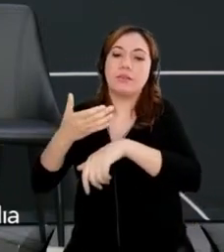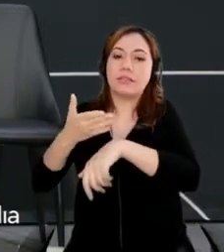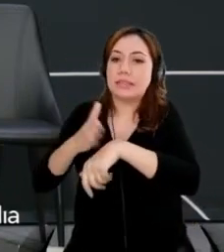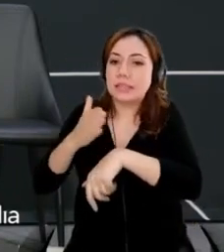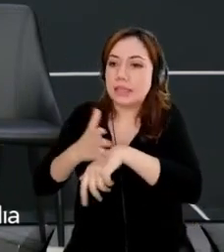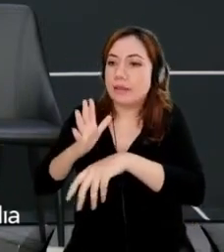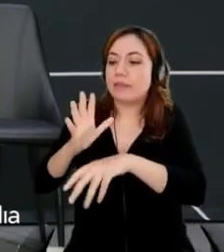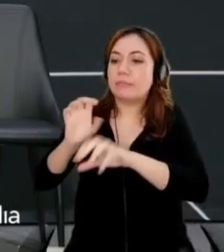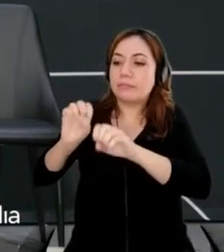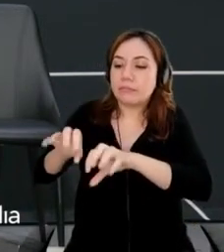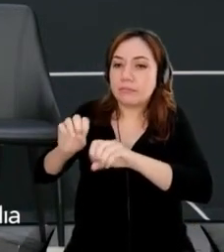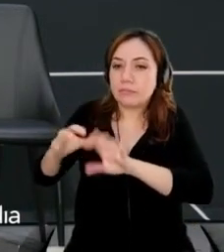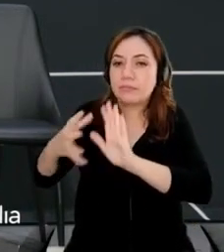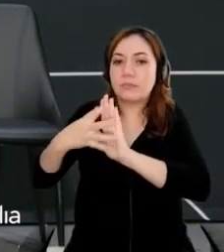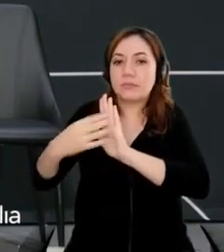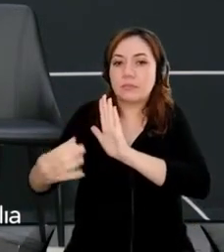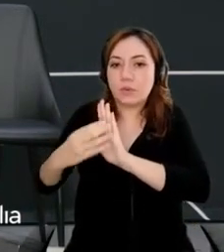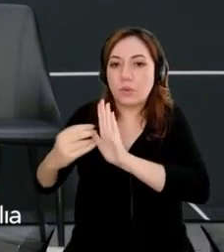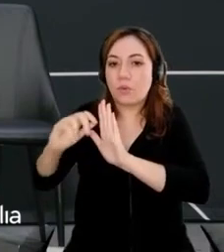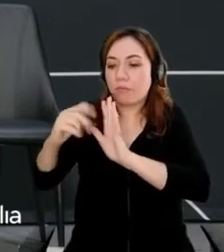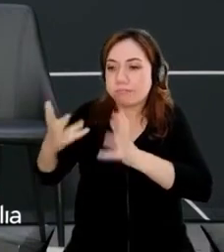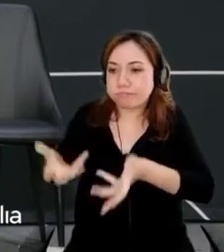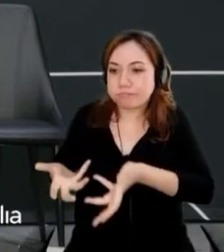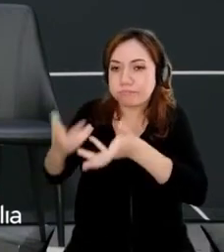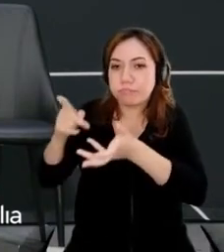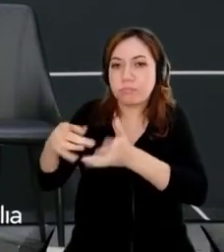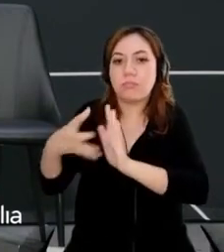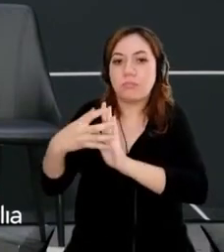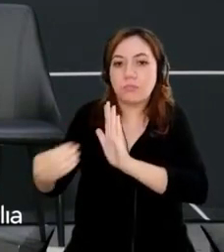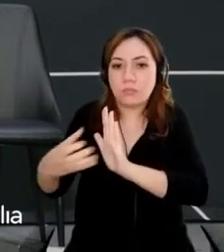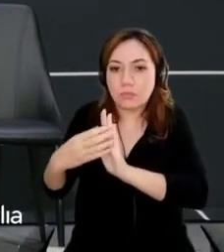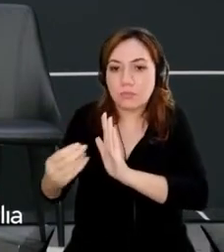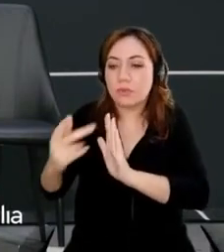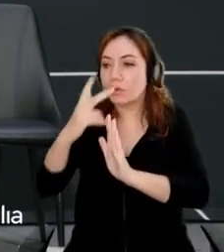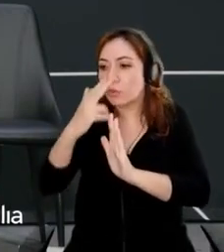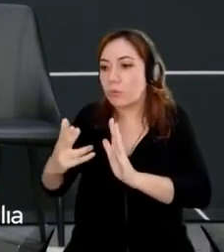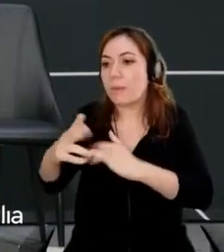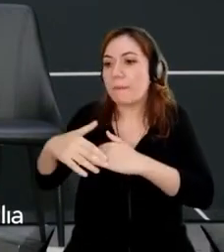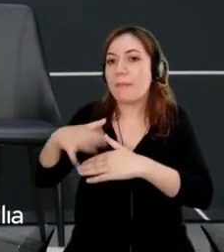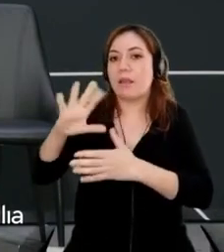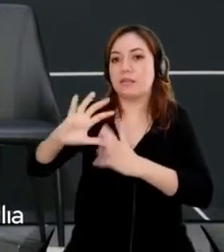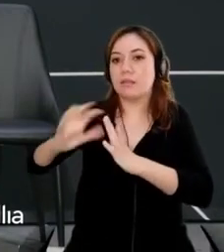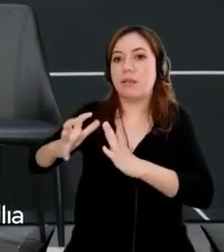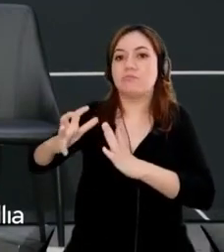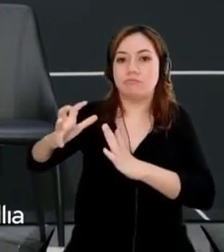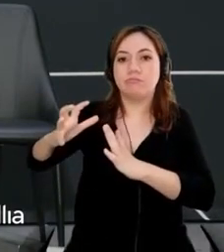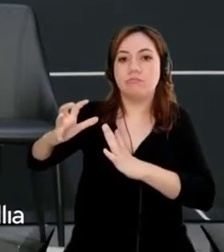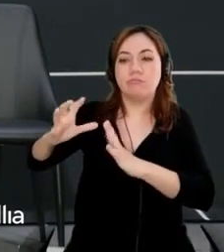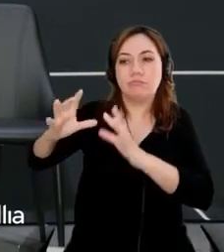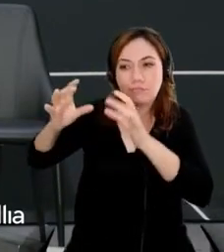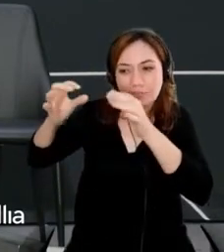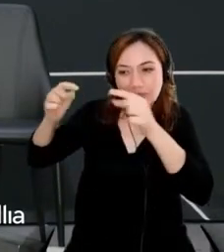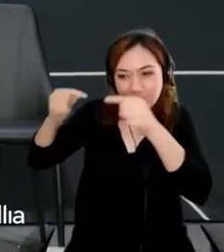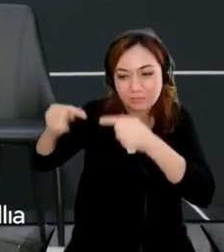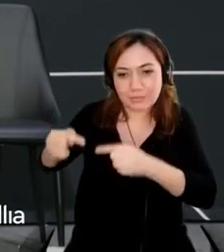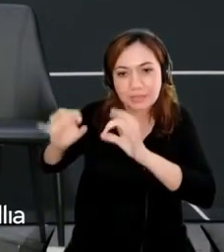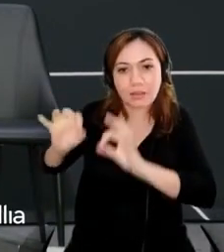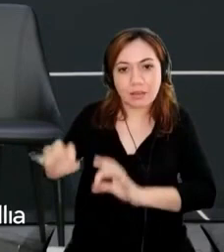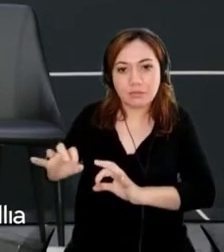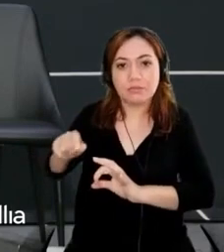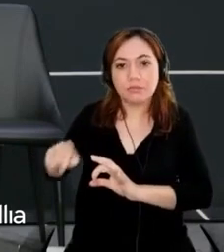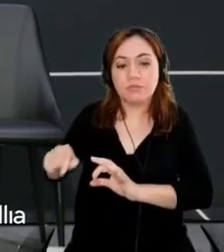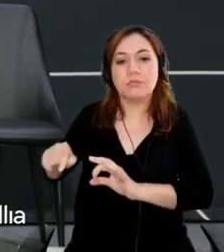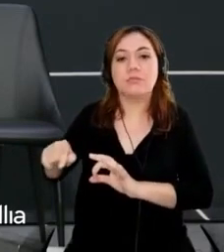augment models with proprietary data. But in a way, at a deeper